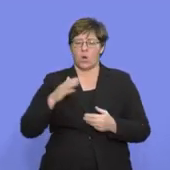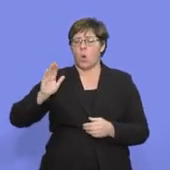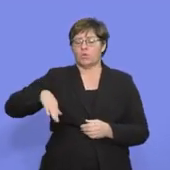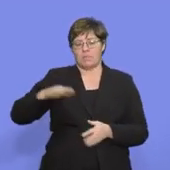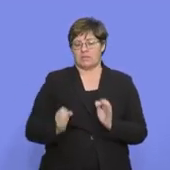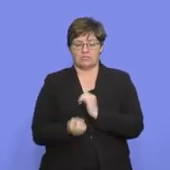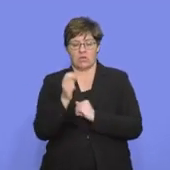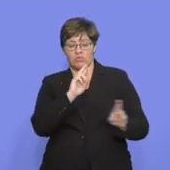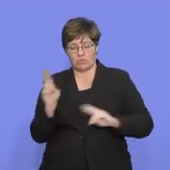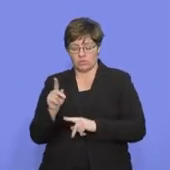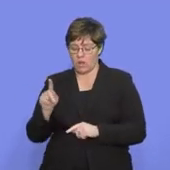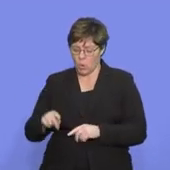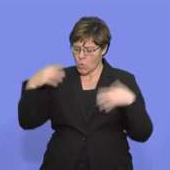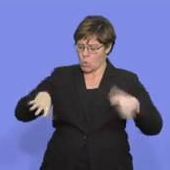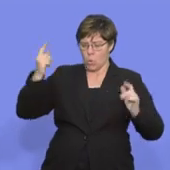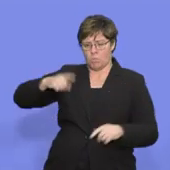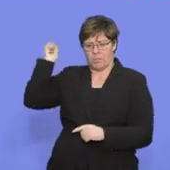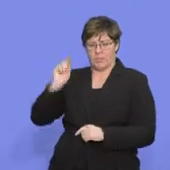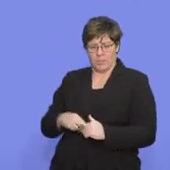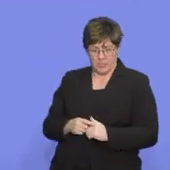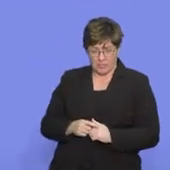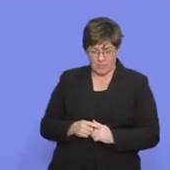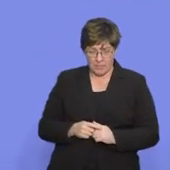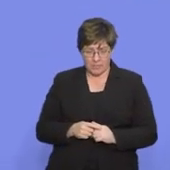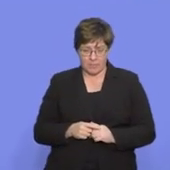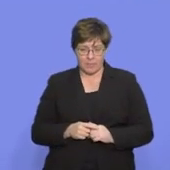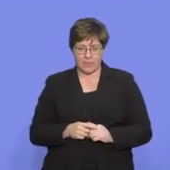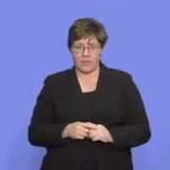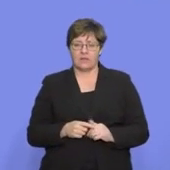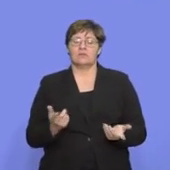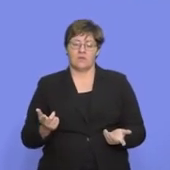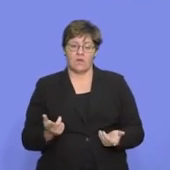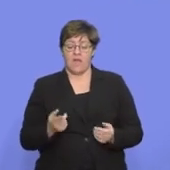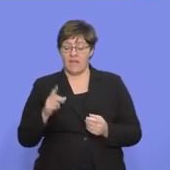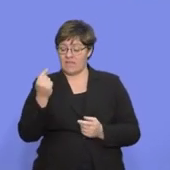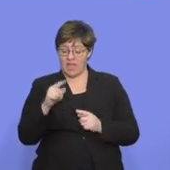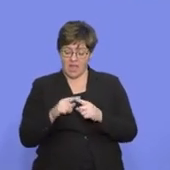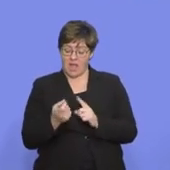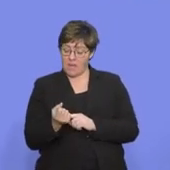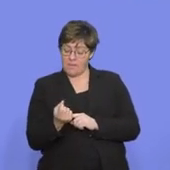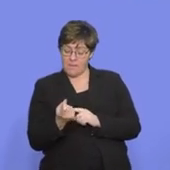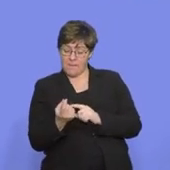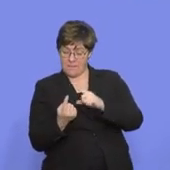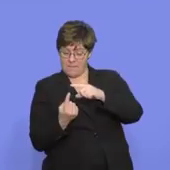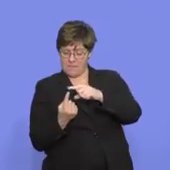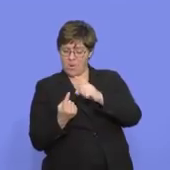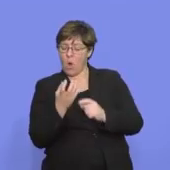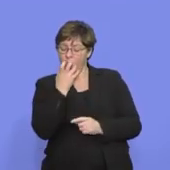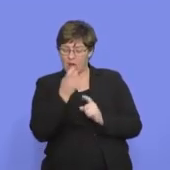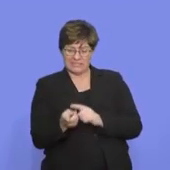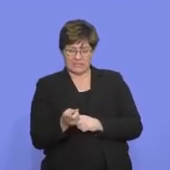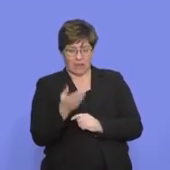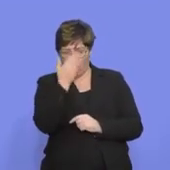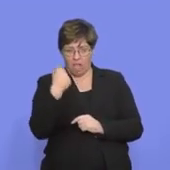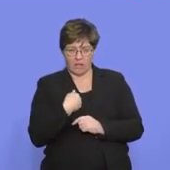to a stimulus. This is when you put your finger against something that burns. You don't know it's hot, maybe.